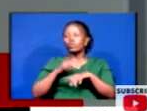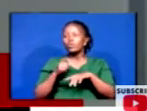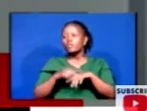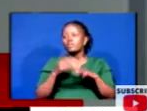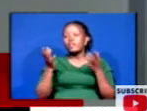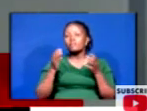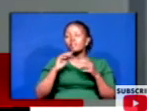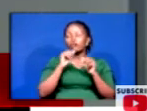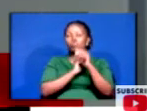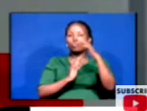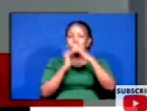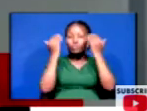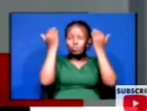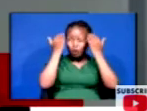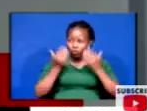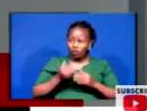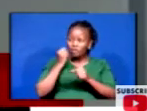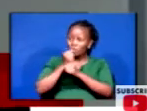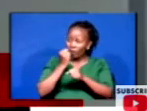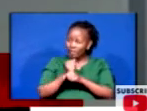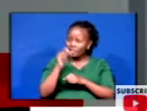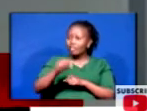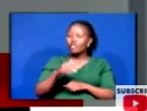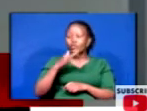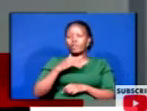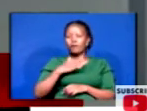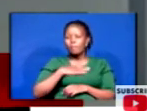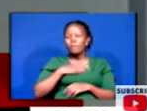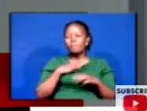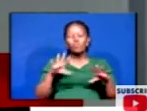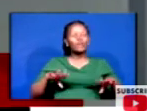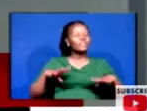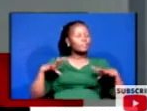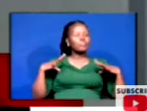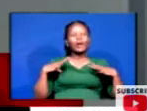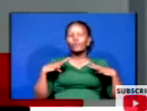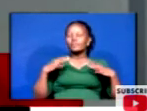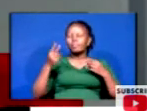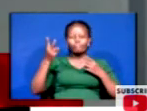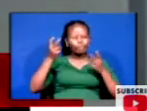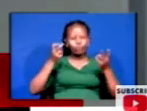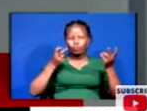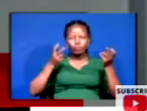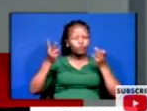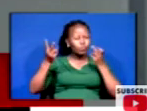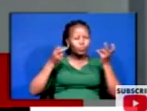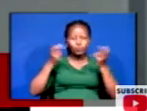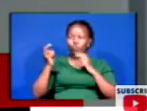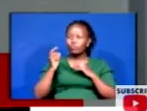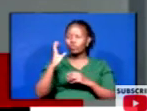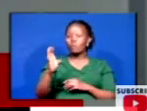their responsibilities. Mm-hmm. Today I was very proud just listening to Justice Martha Koome make those pronouncements. Mm-hmm. And he told me that